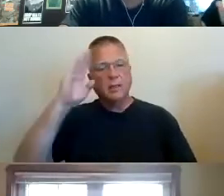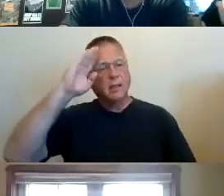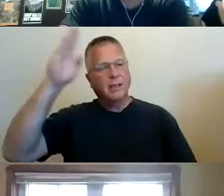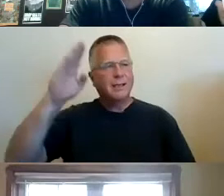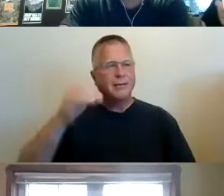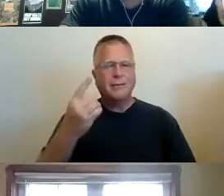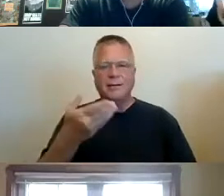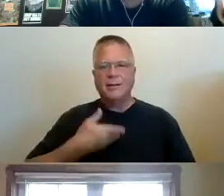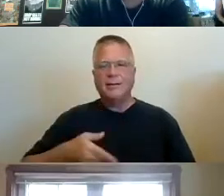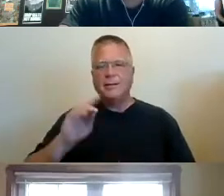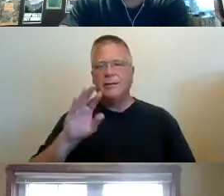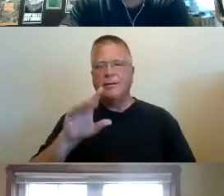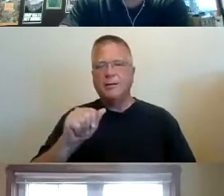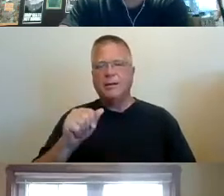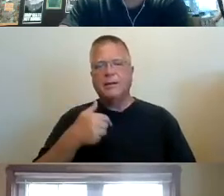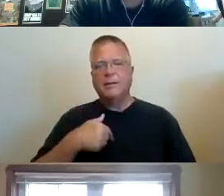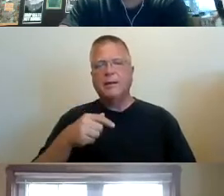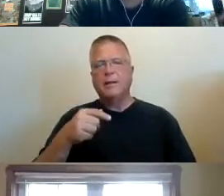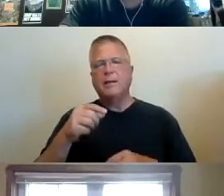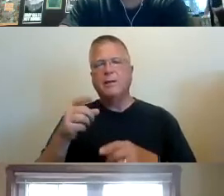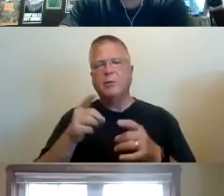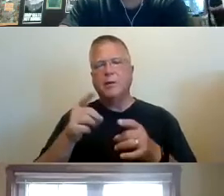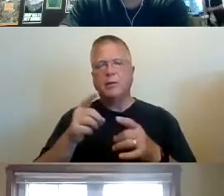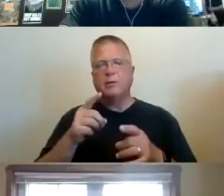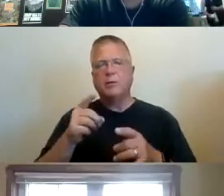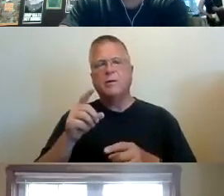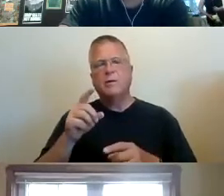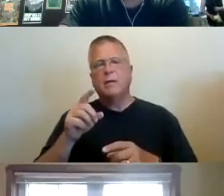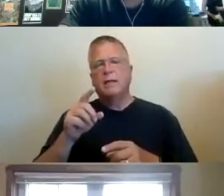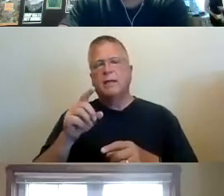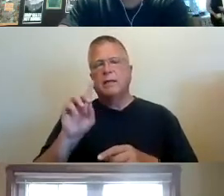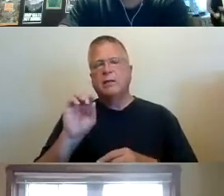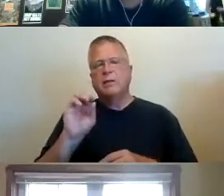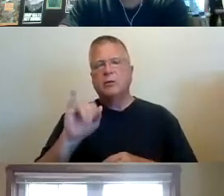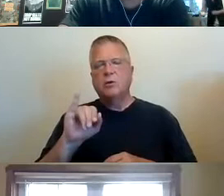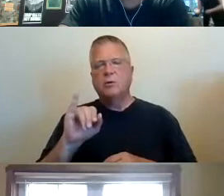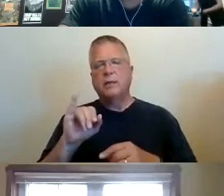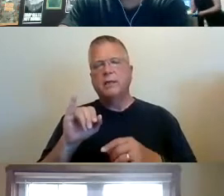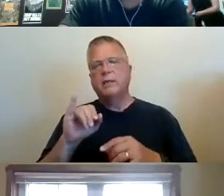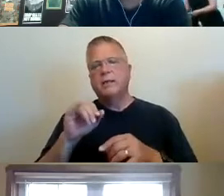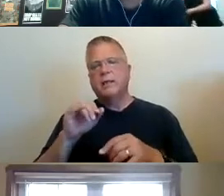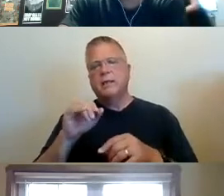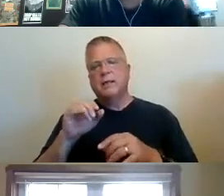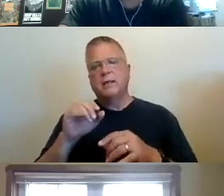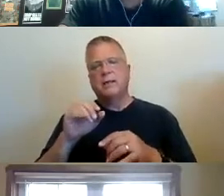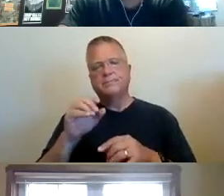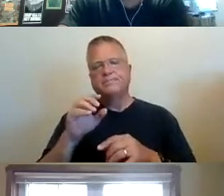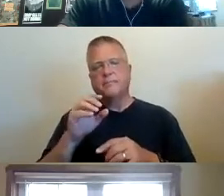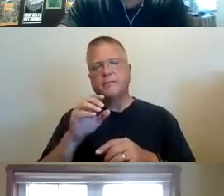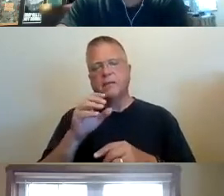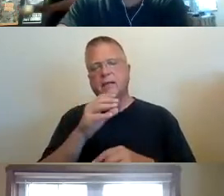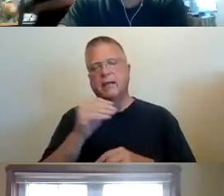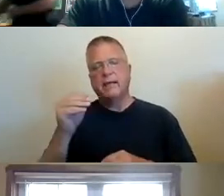I'm Karina Ricks. I'm the director of the Department of Mobility and Infrastructure. Glad to see really good turnout today. This